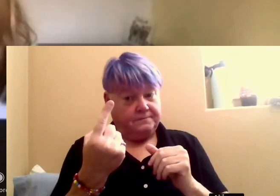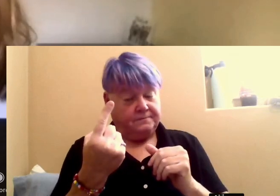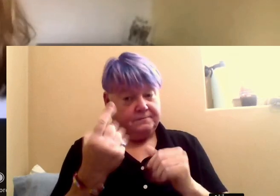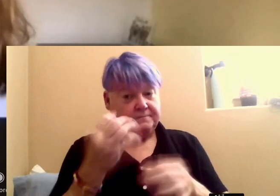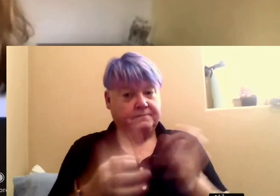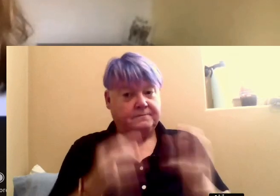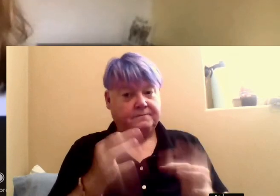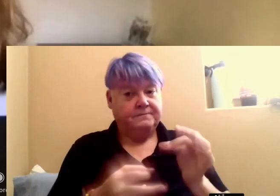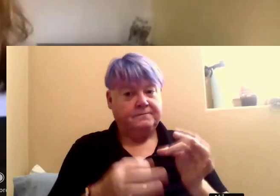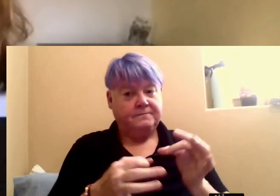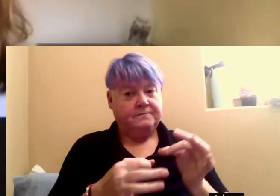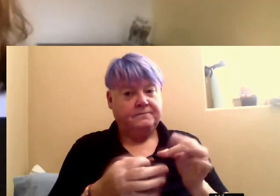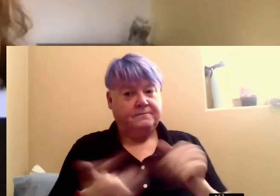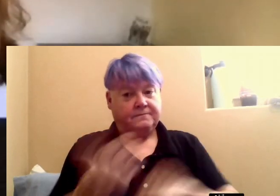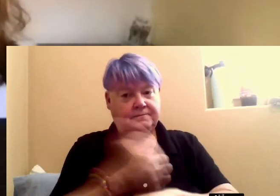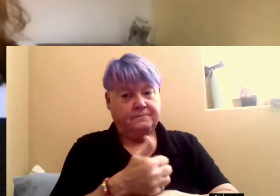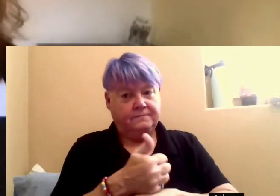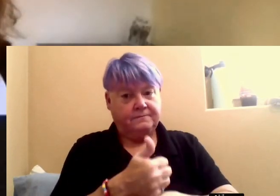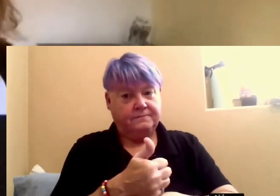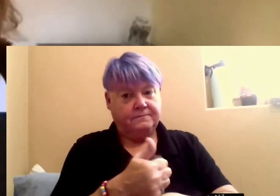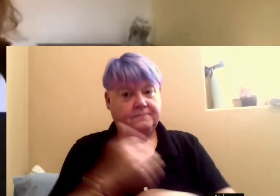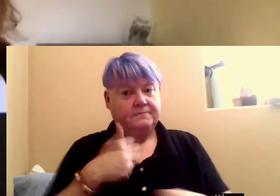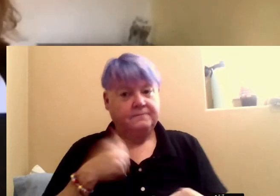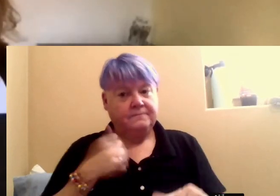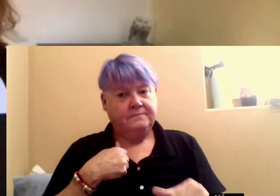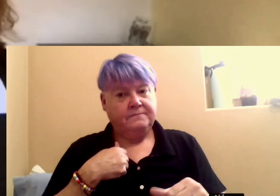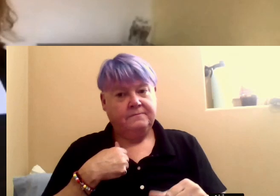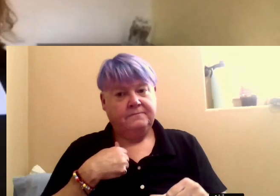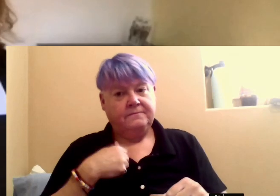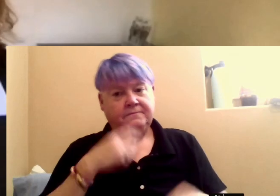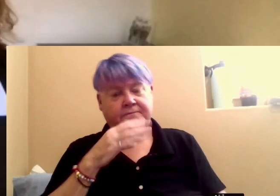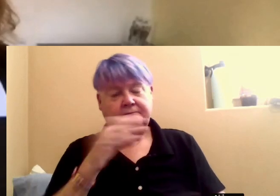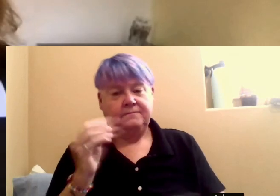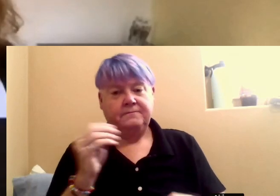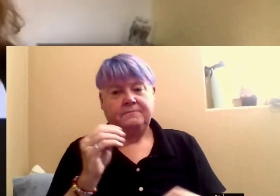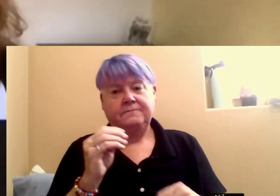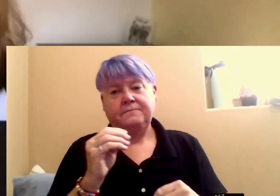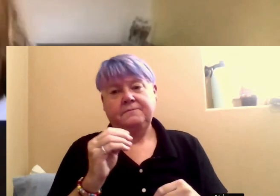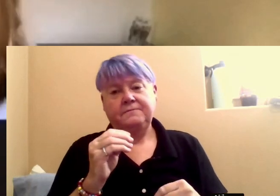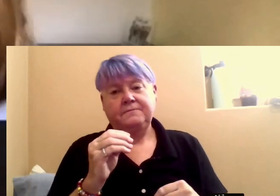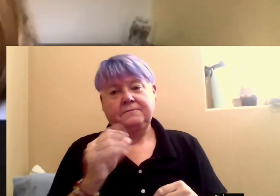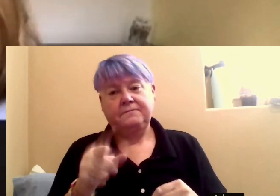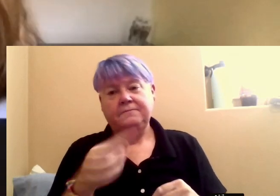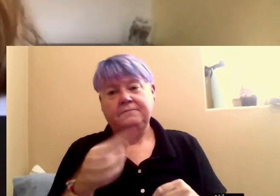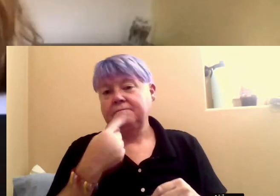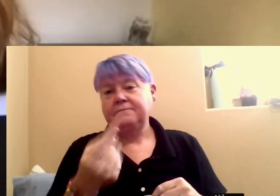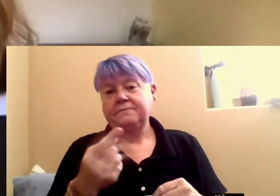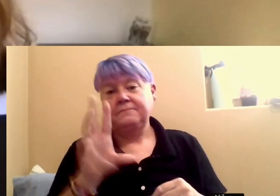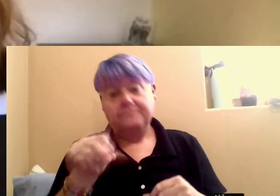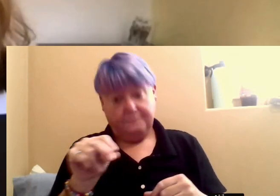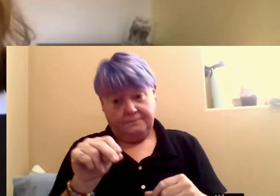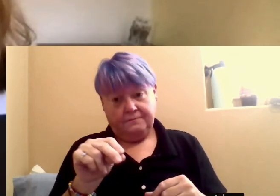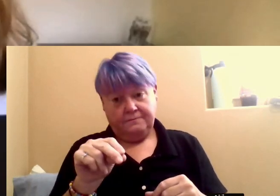set my books in Canada, and she has told me no. She thinks that,